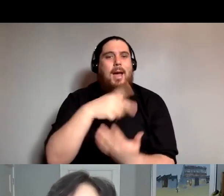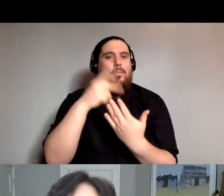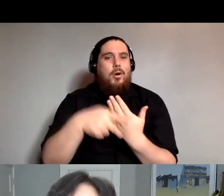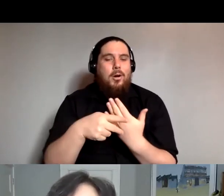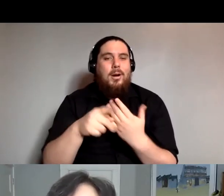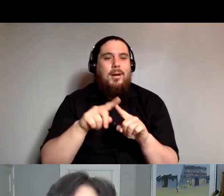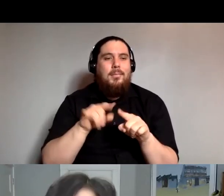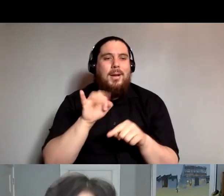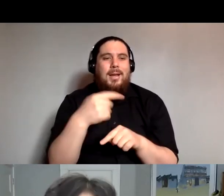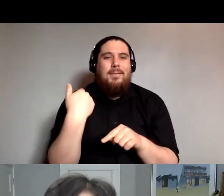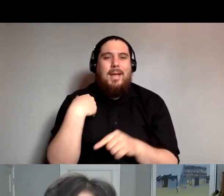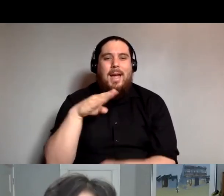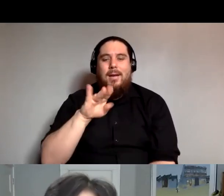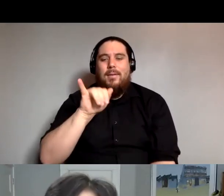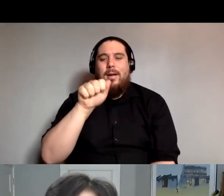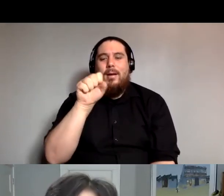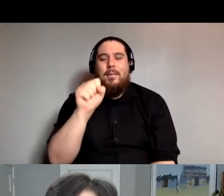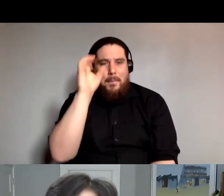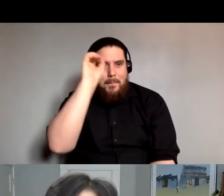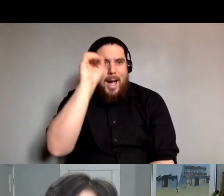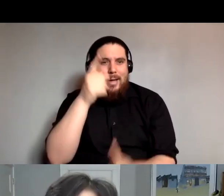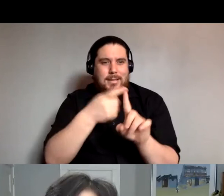data set is not